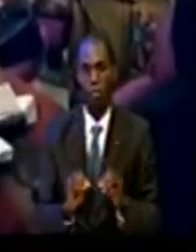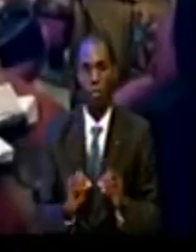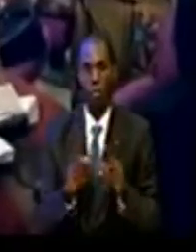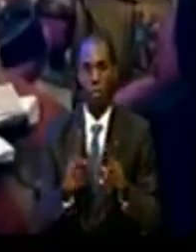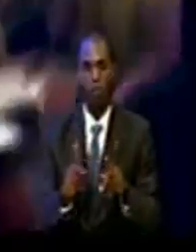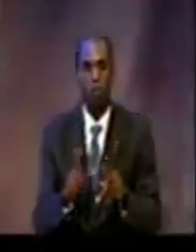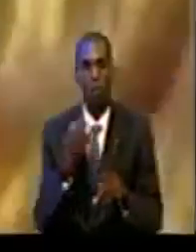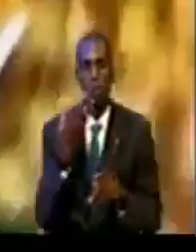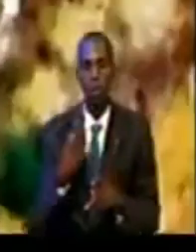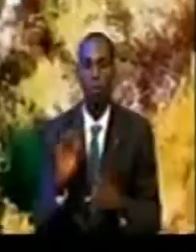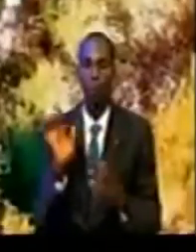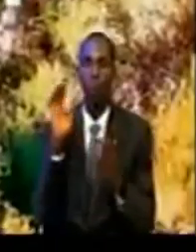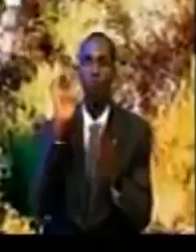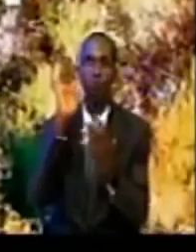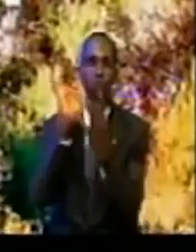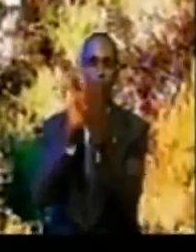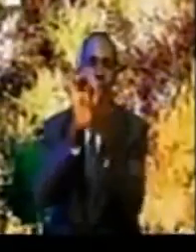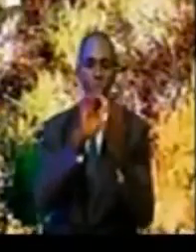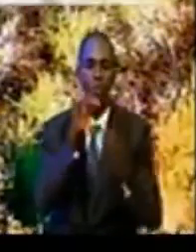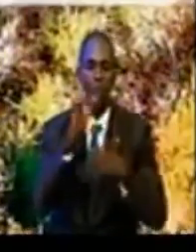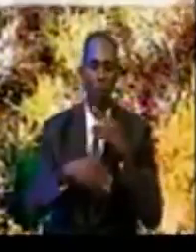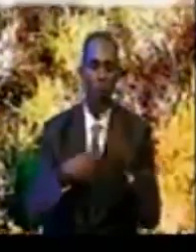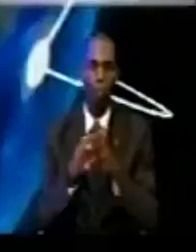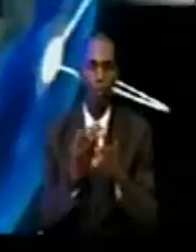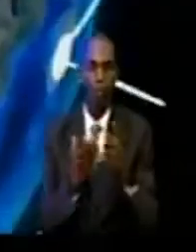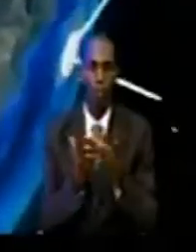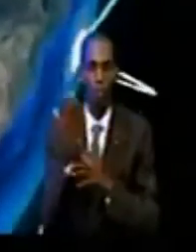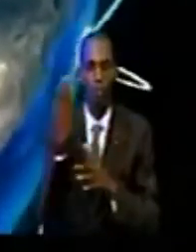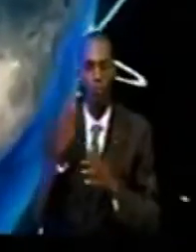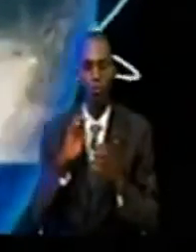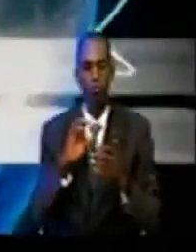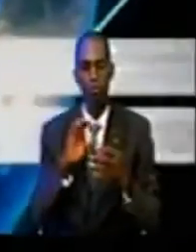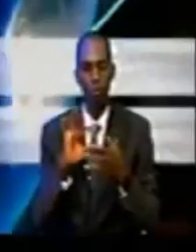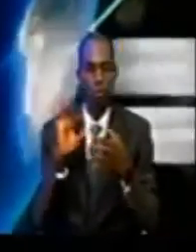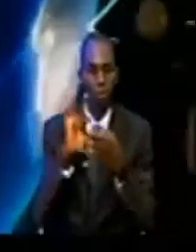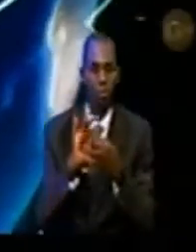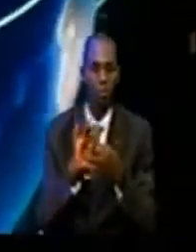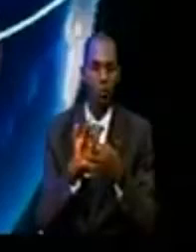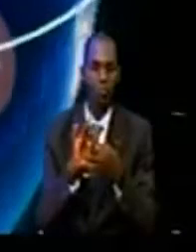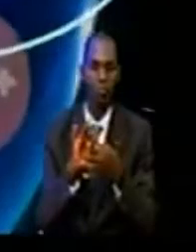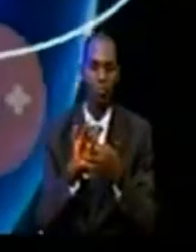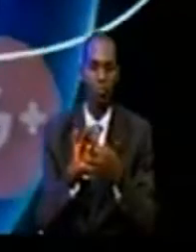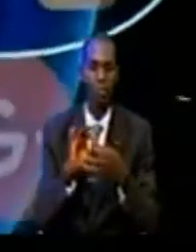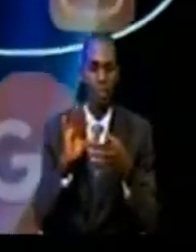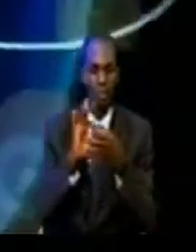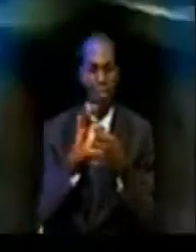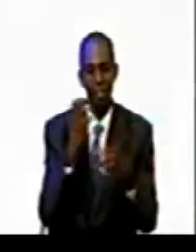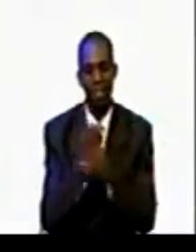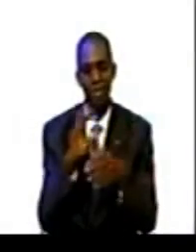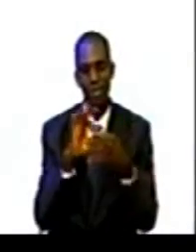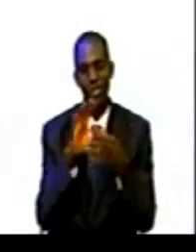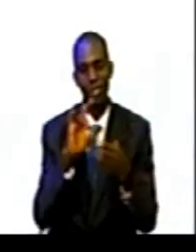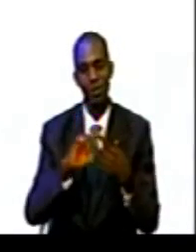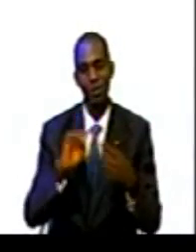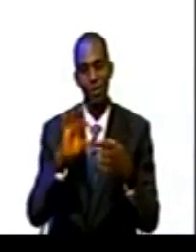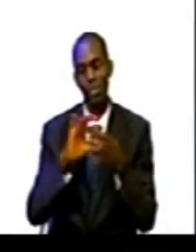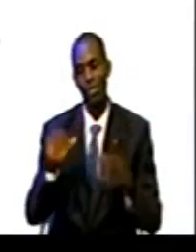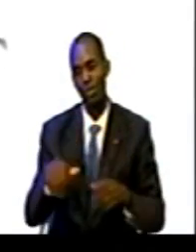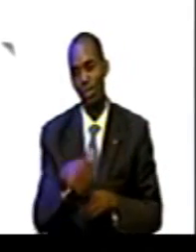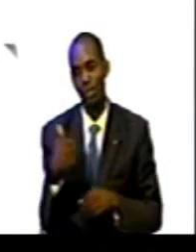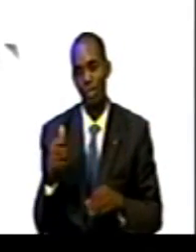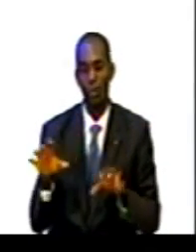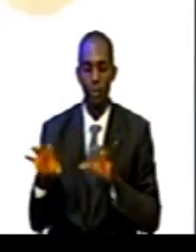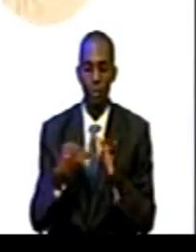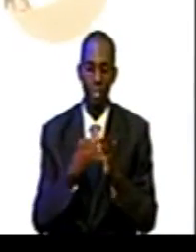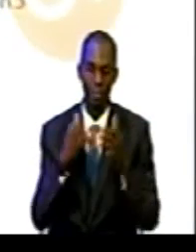prompt. You don't want to miss the golden opportunity of reaching the world through digital evangelism. Get connected